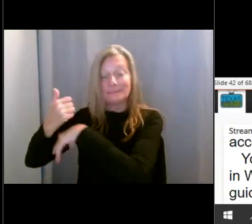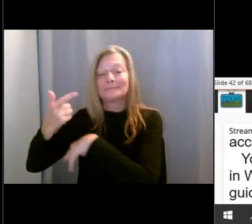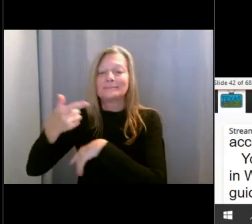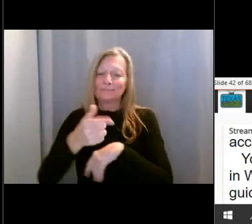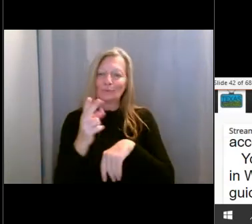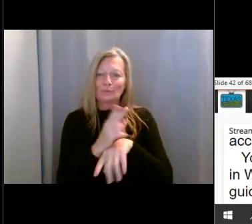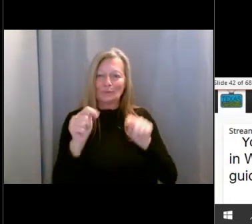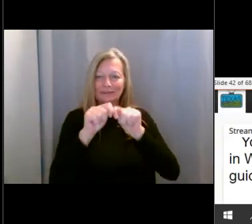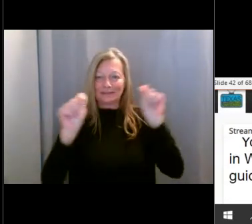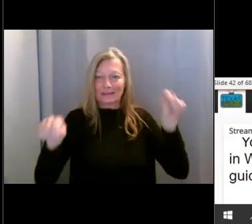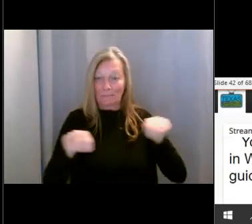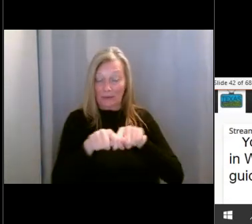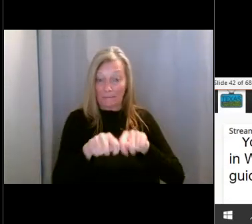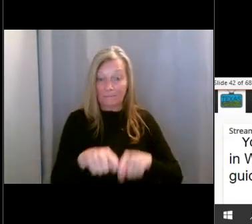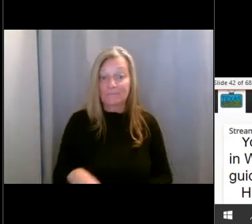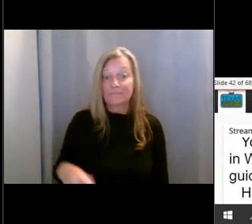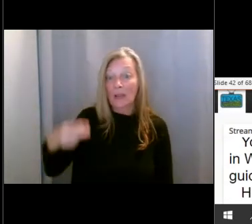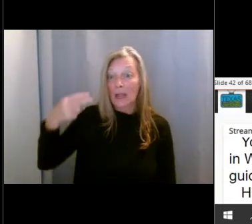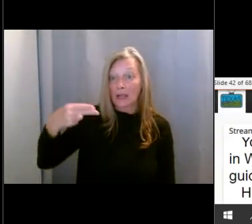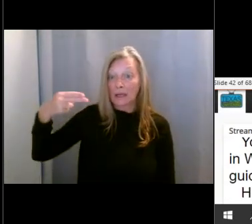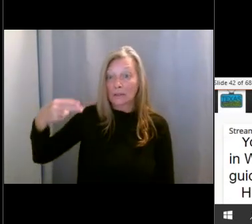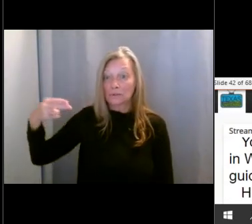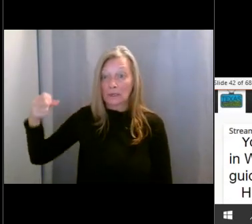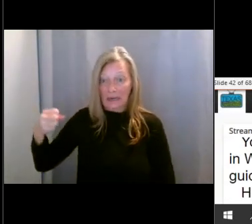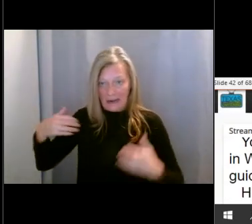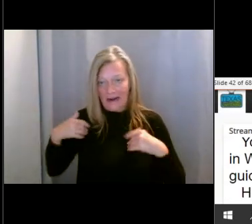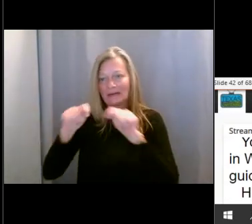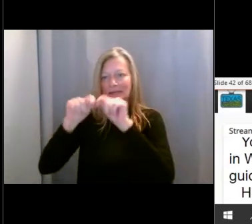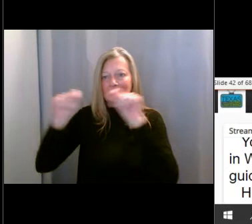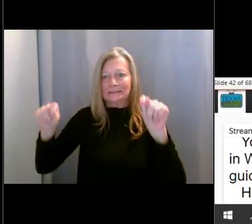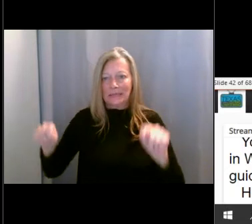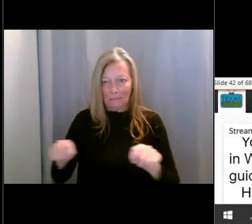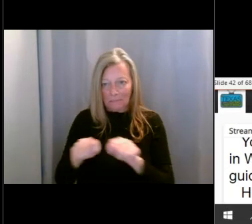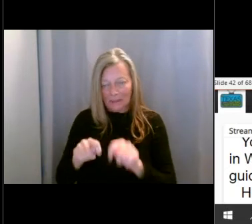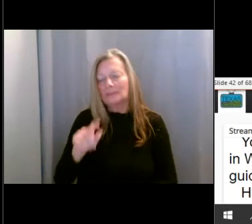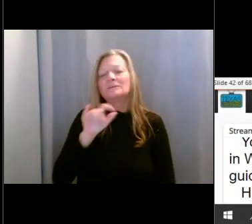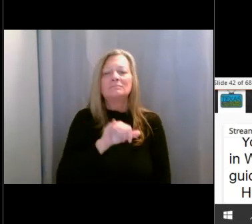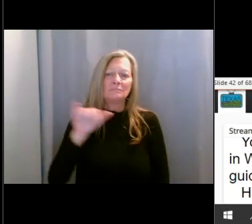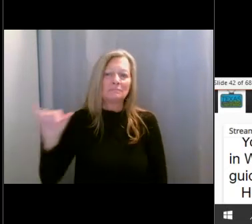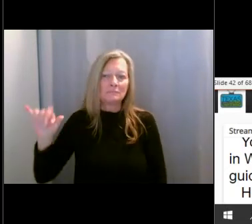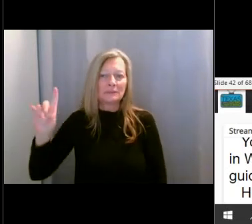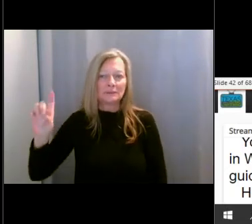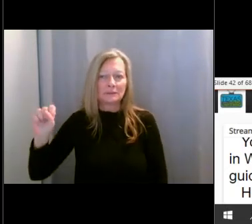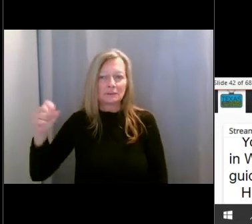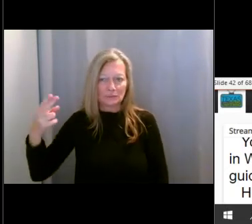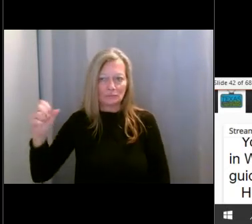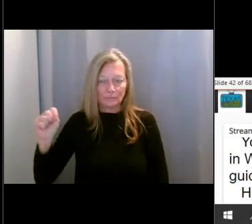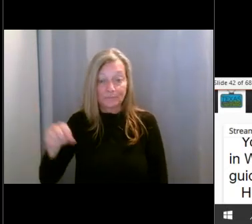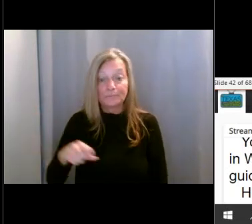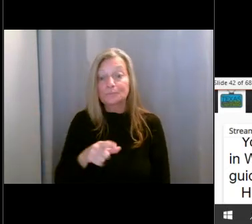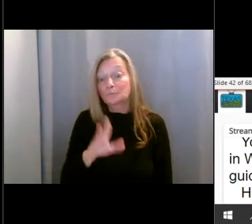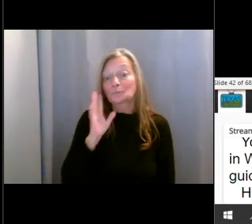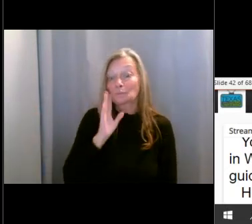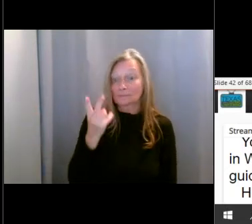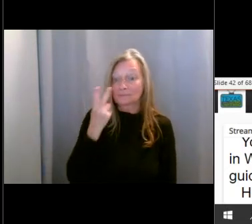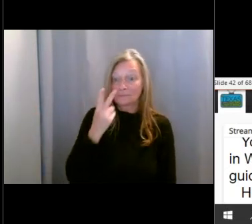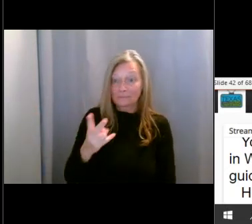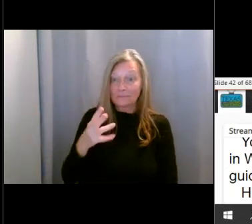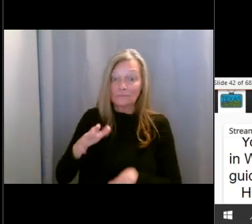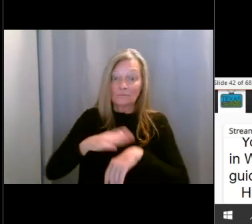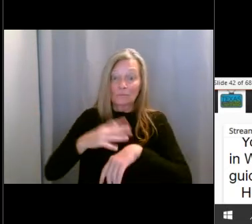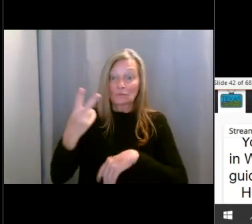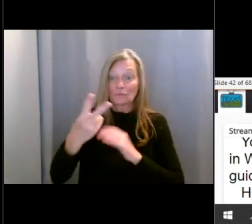HHS has templates, as does DSHS. You'll find the templates. These are the two different pages on connection